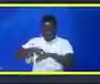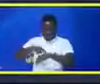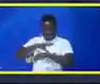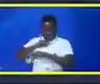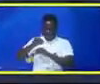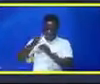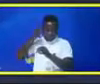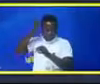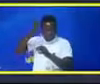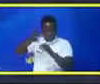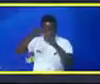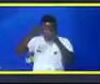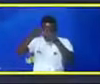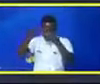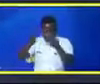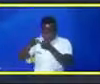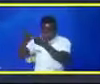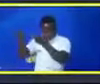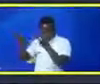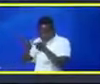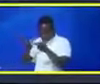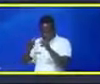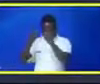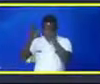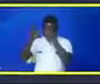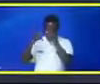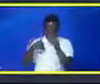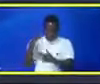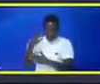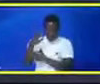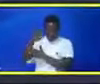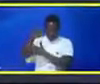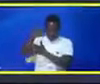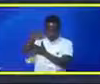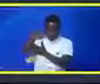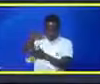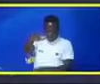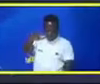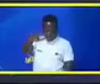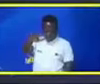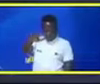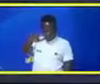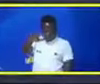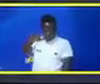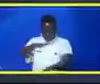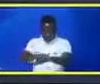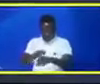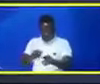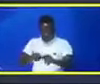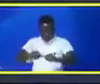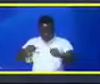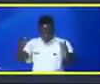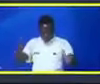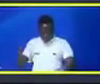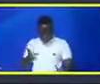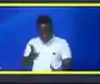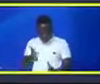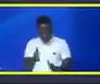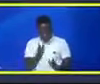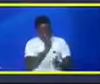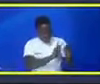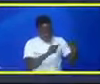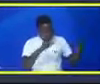and territories. Father, I stretch my hands over this that represents the pain of your